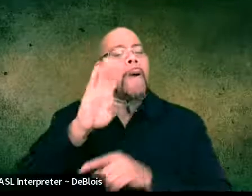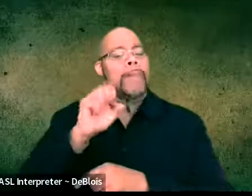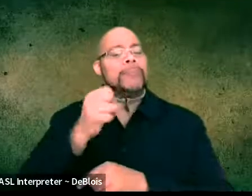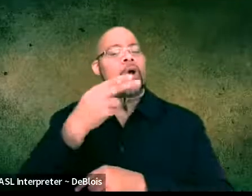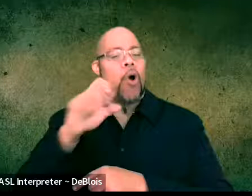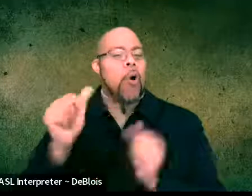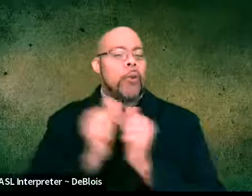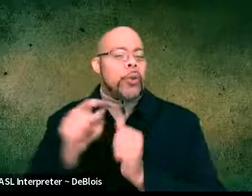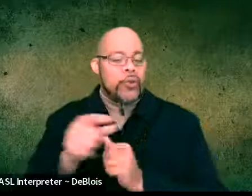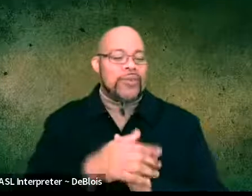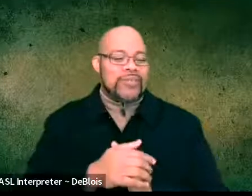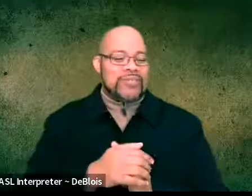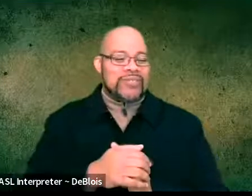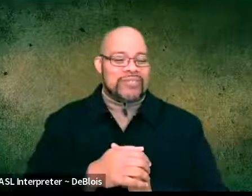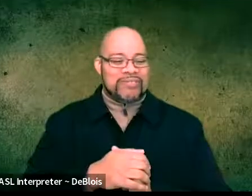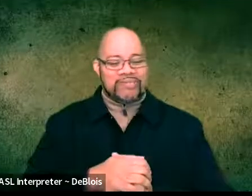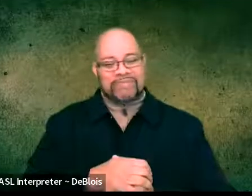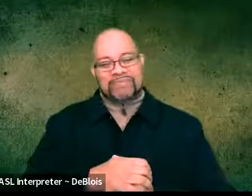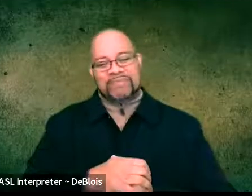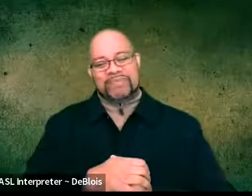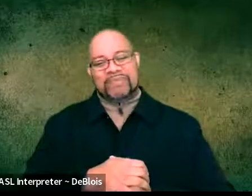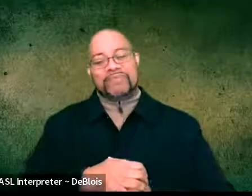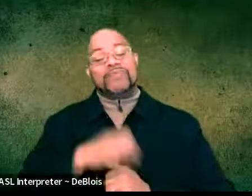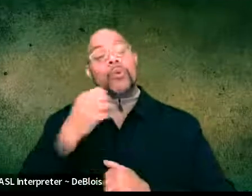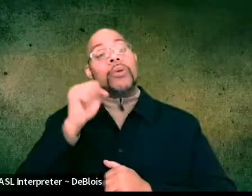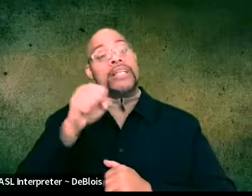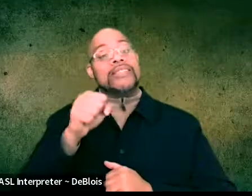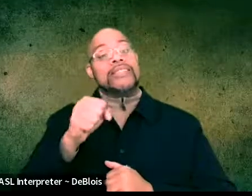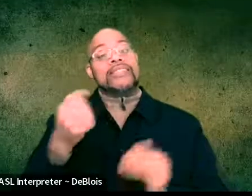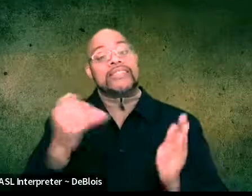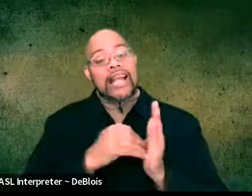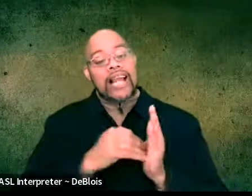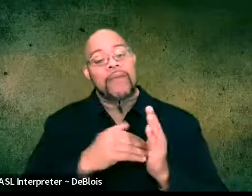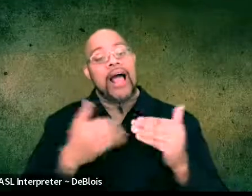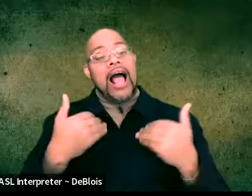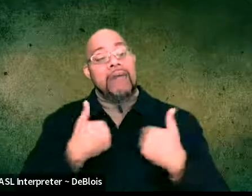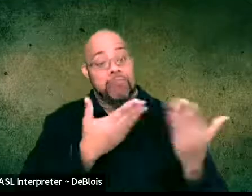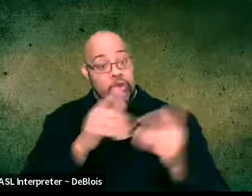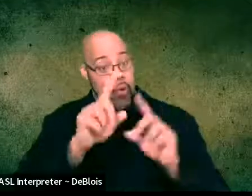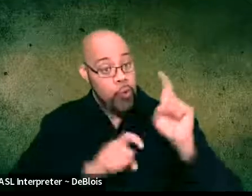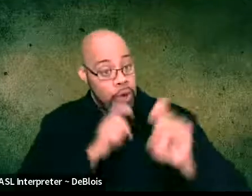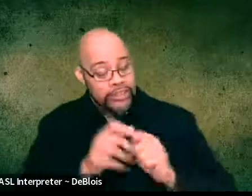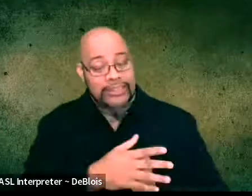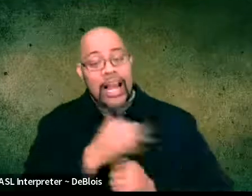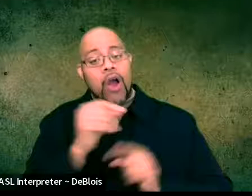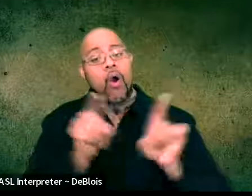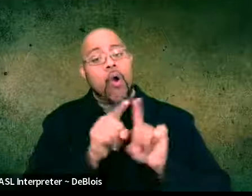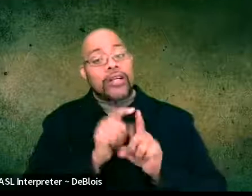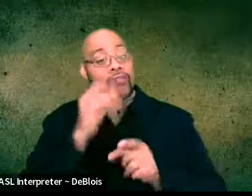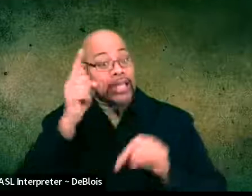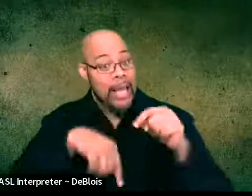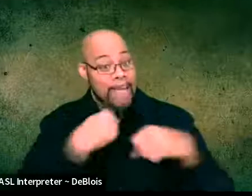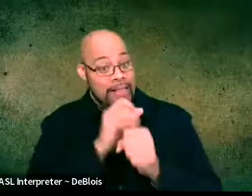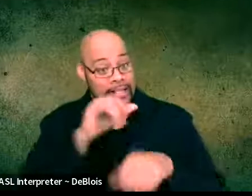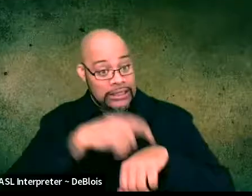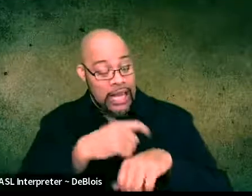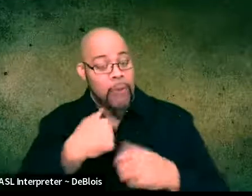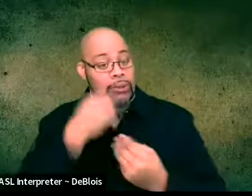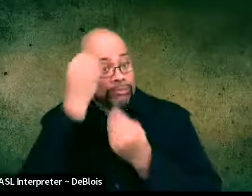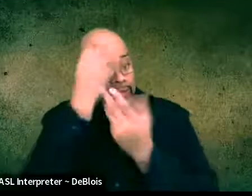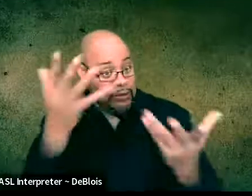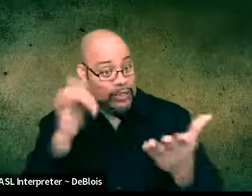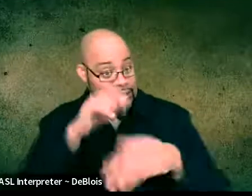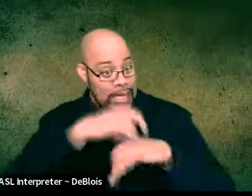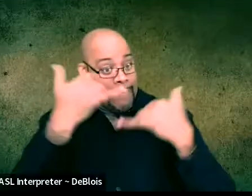y'all one period. So yeah, so again, bring your questions, and also if you can't make that time, so we're telling you this